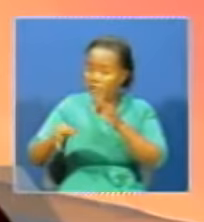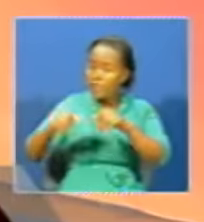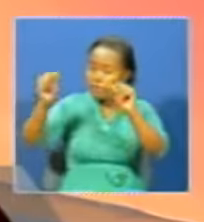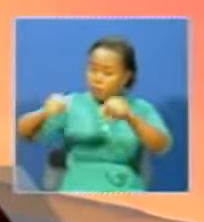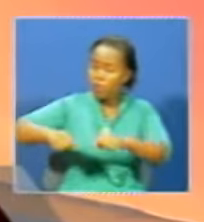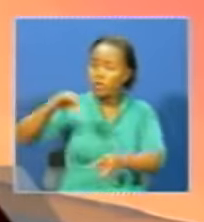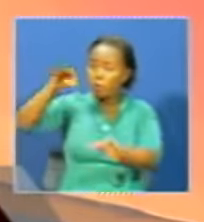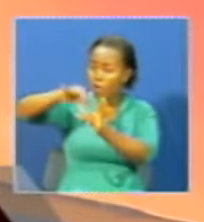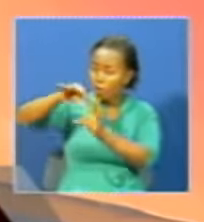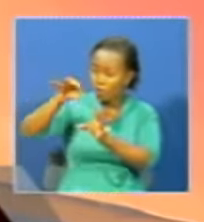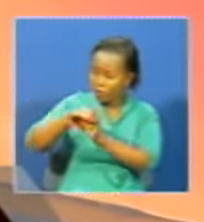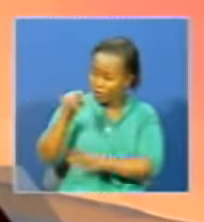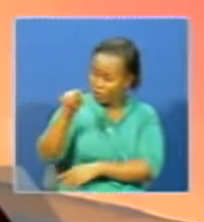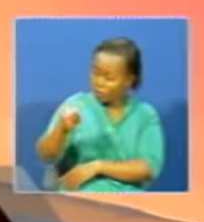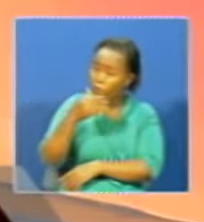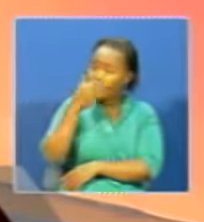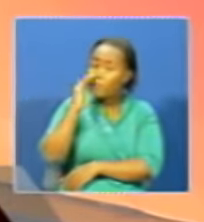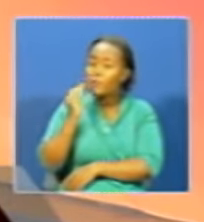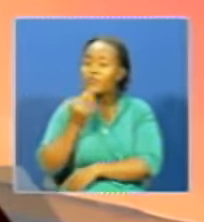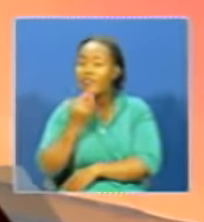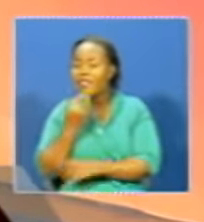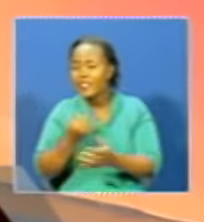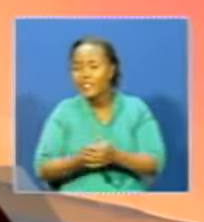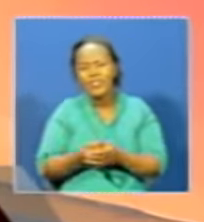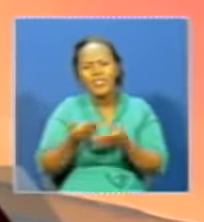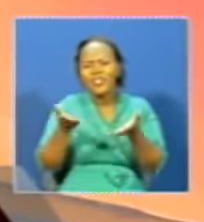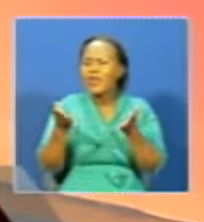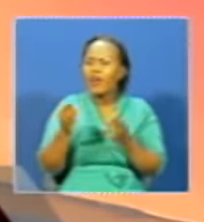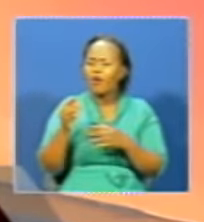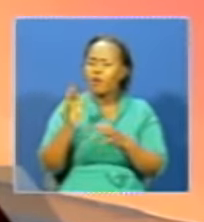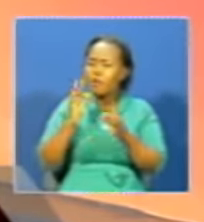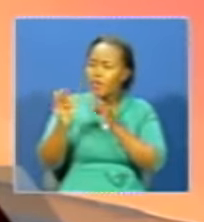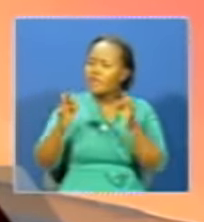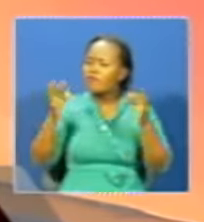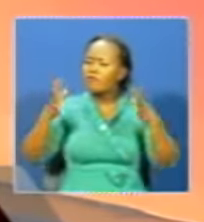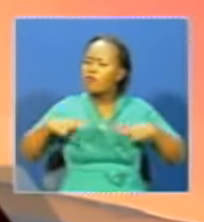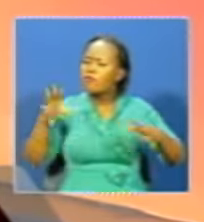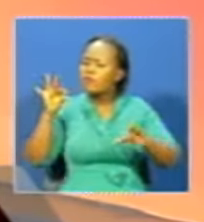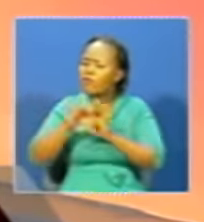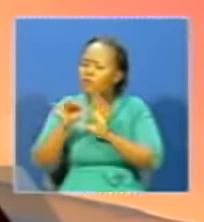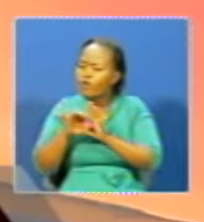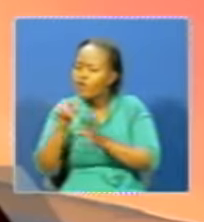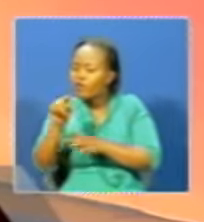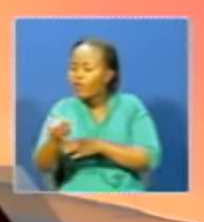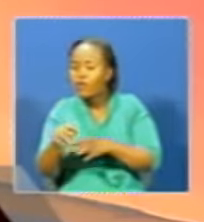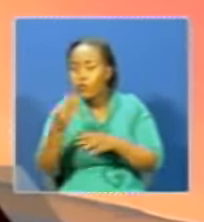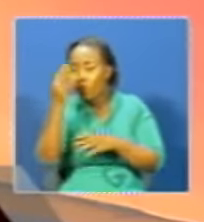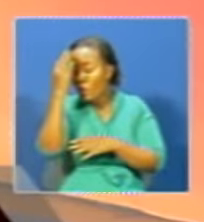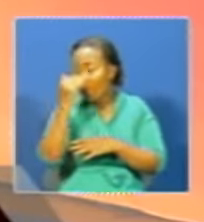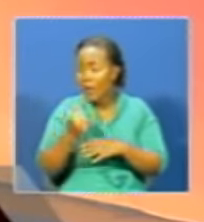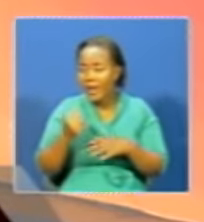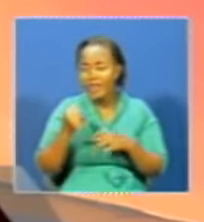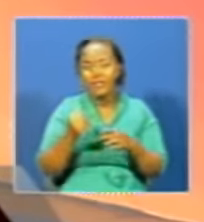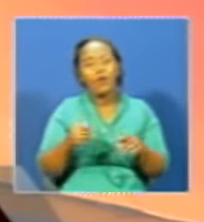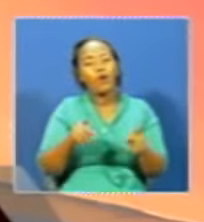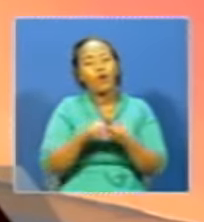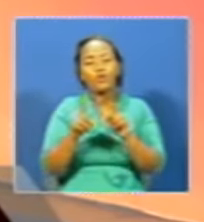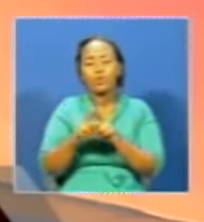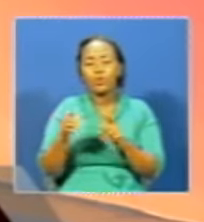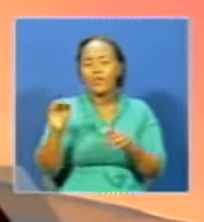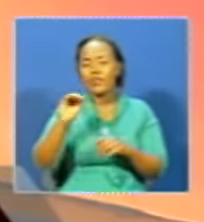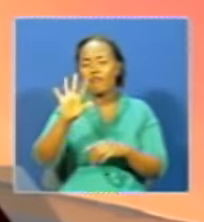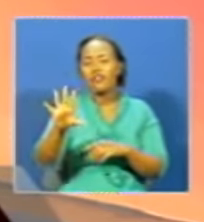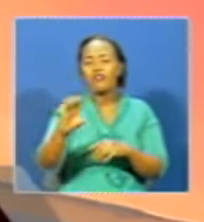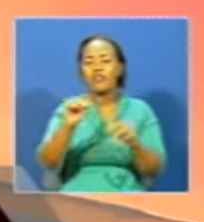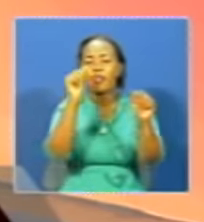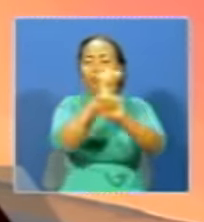you vote or not vote. What exactly would make them vote or not vote for Musalia Mudavadi as the fifth president? Just